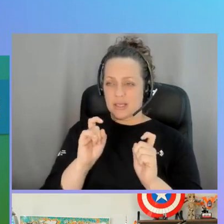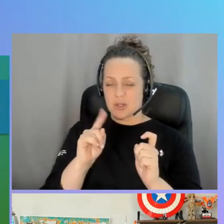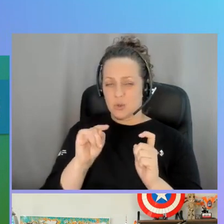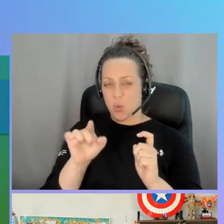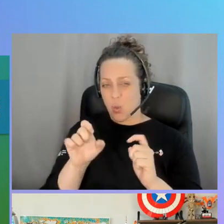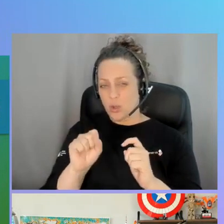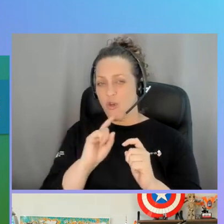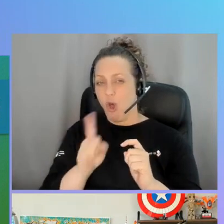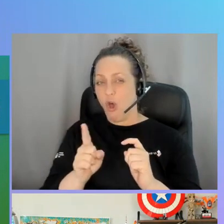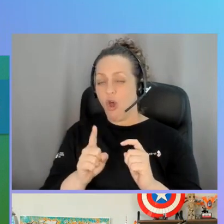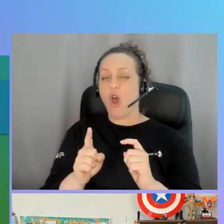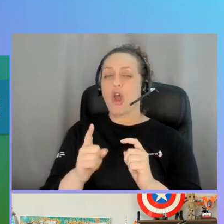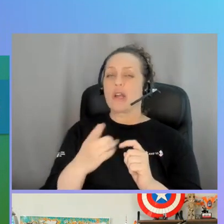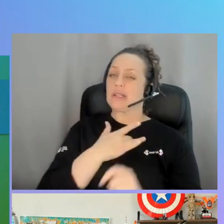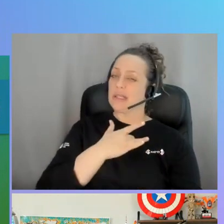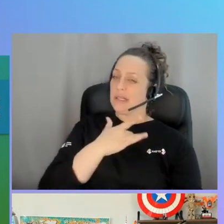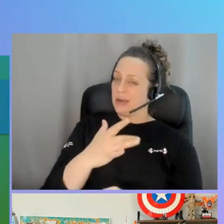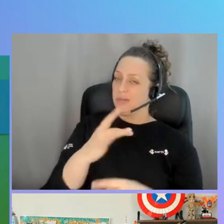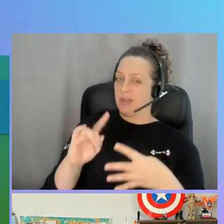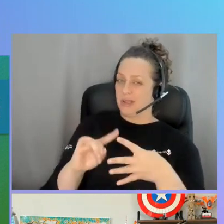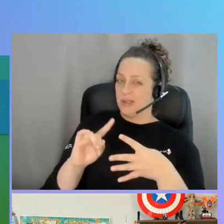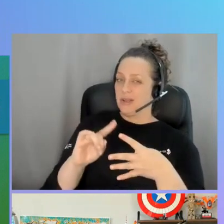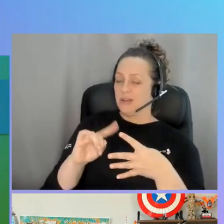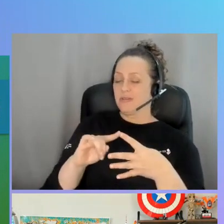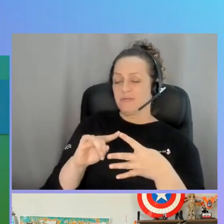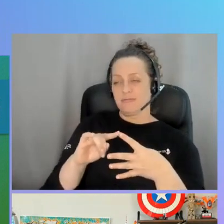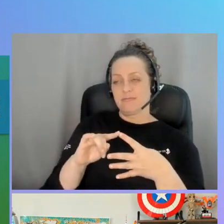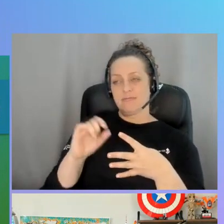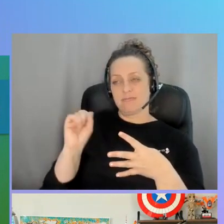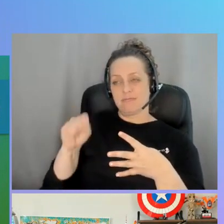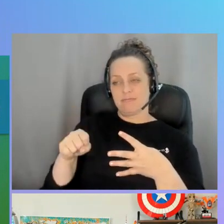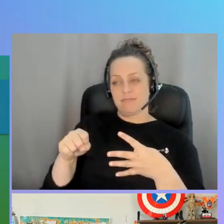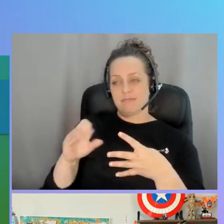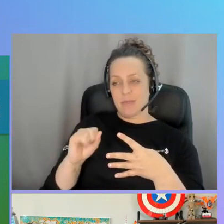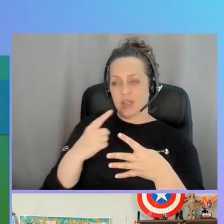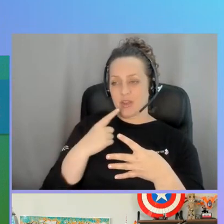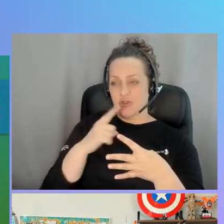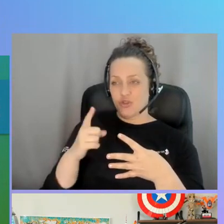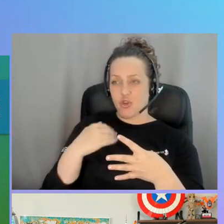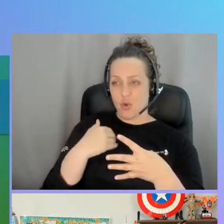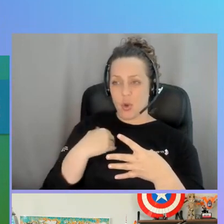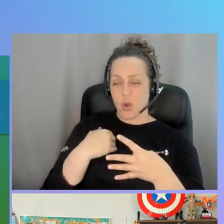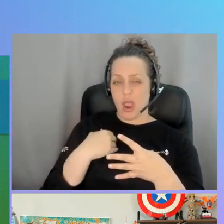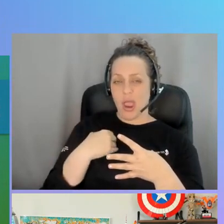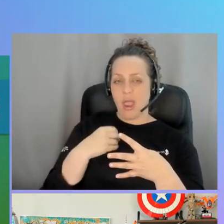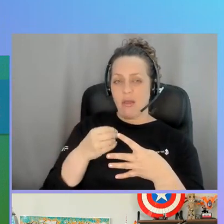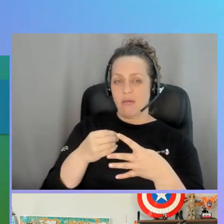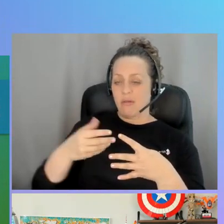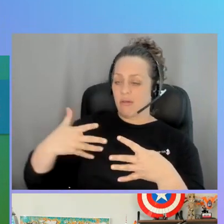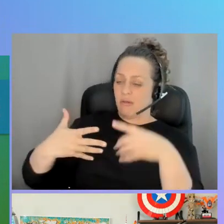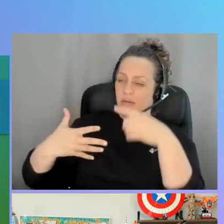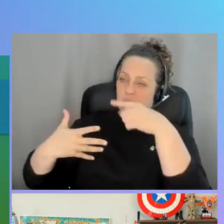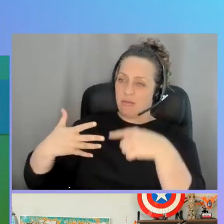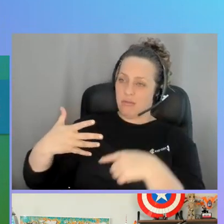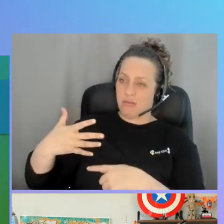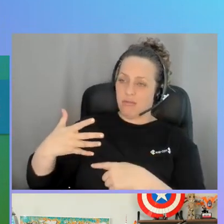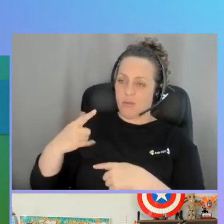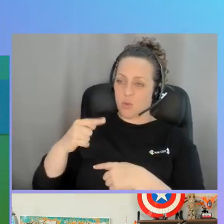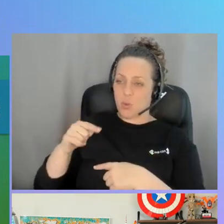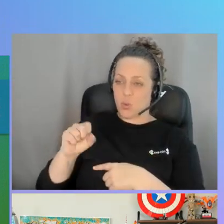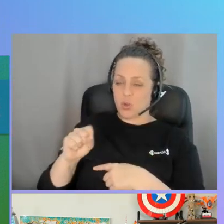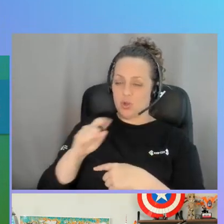are typically how you're going to do that, right? So making sure that you have a portfolio of tools to kind of meet people where they